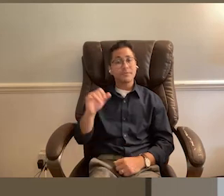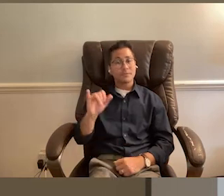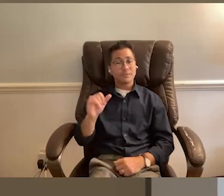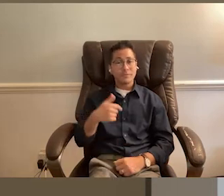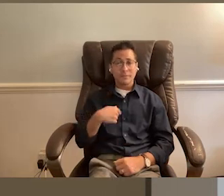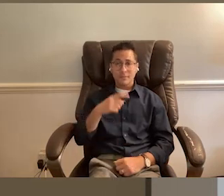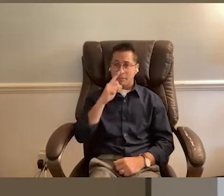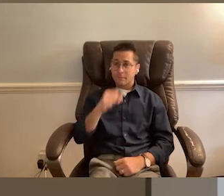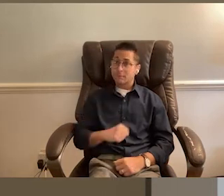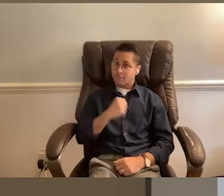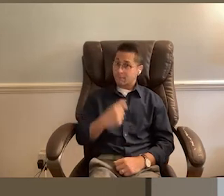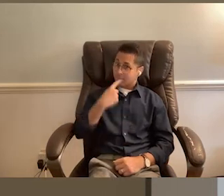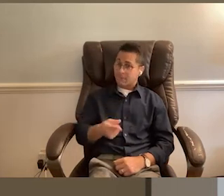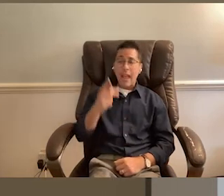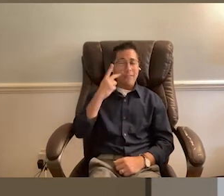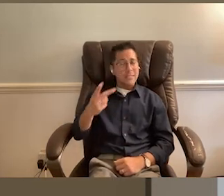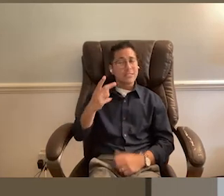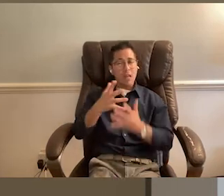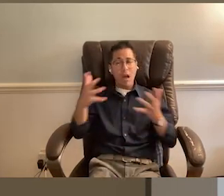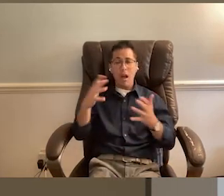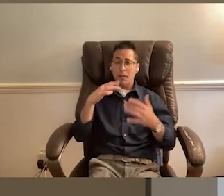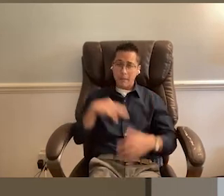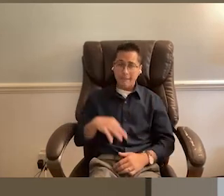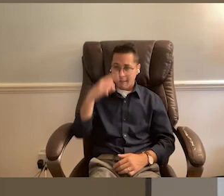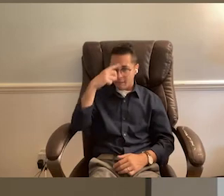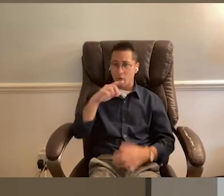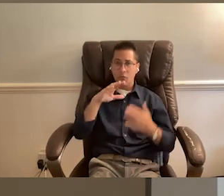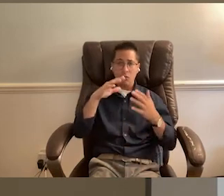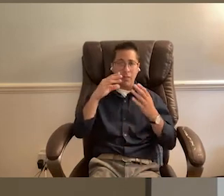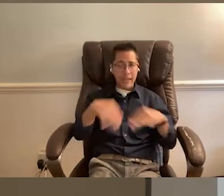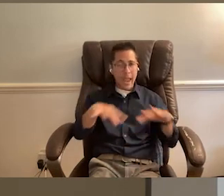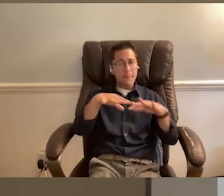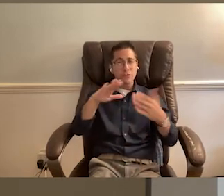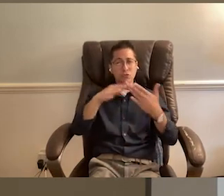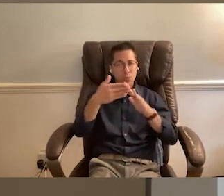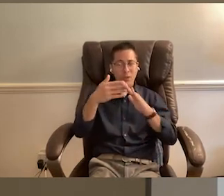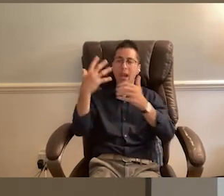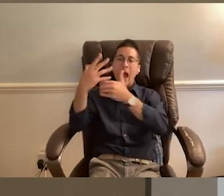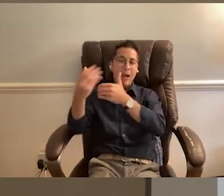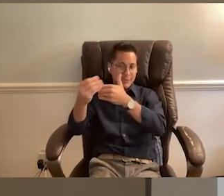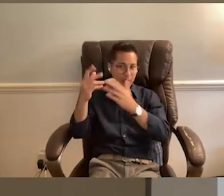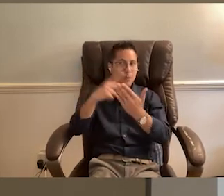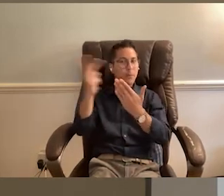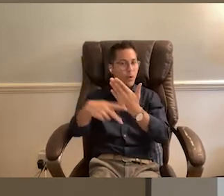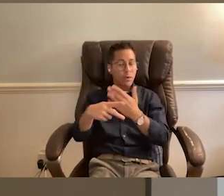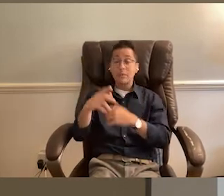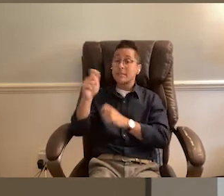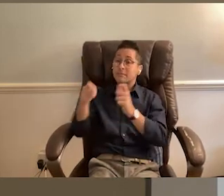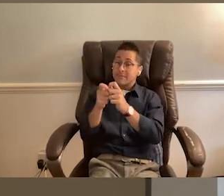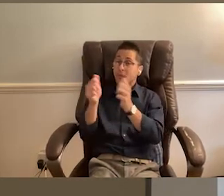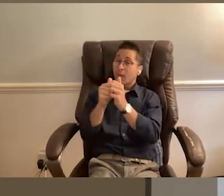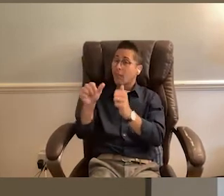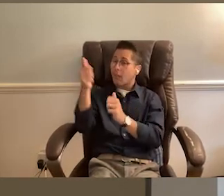can't. That's scary. And then by the end, we're getting mostly like, oh, please don't make me live with my mom again. Like, I want to go do something, which is